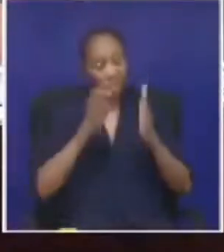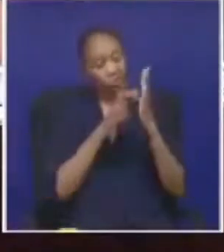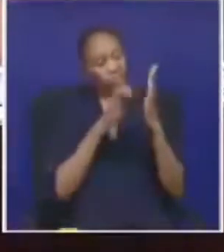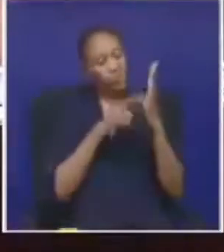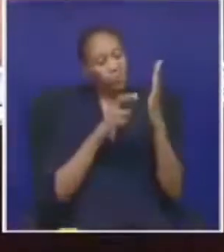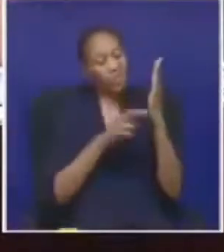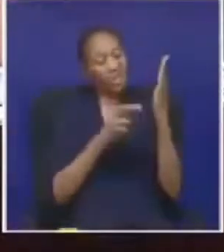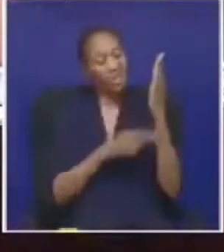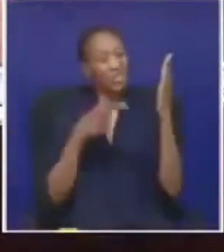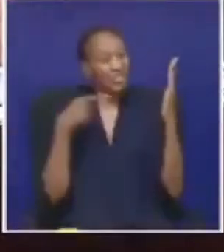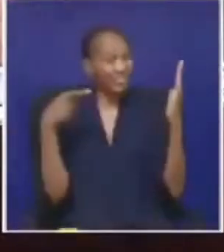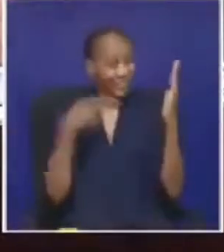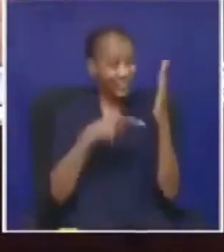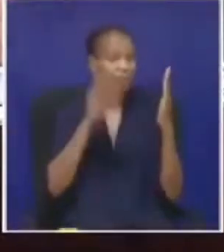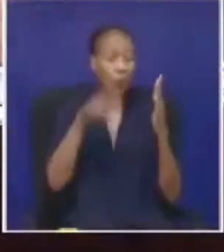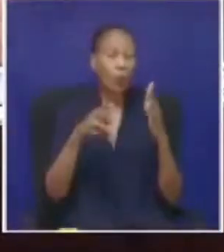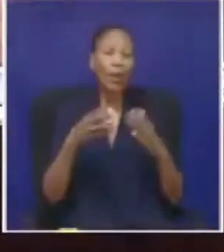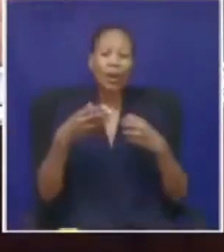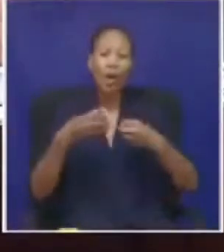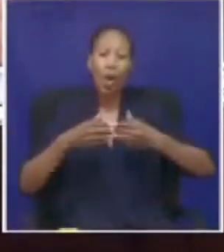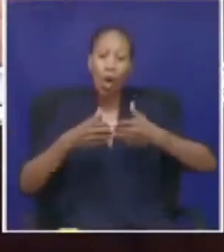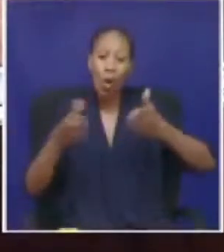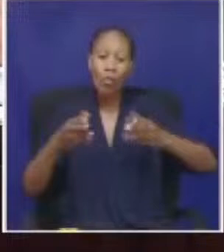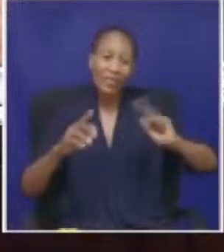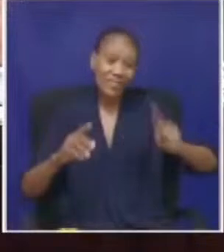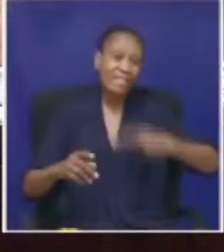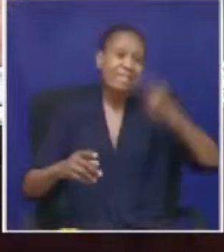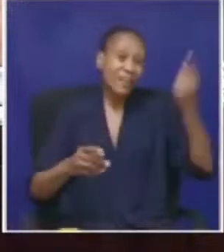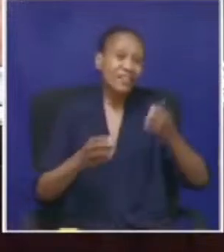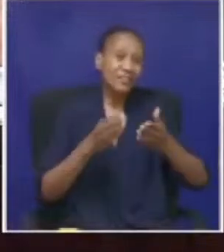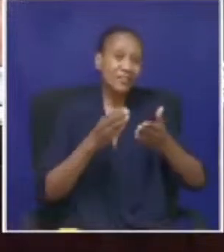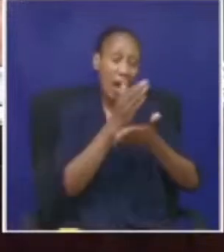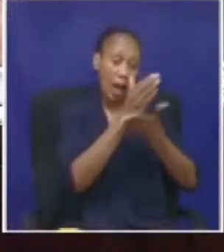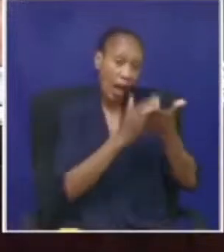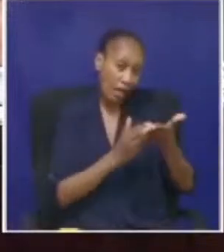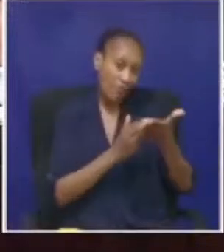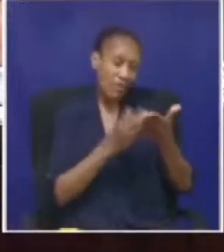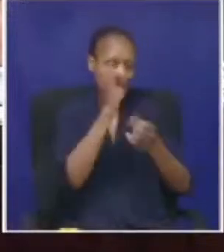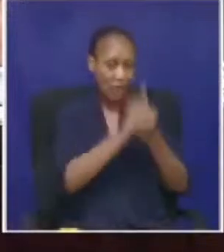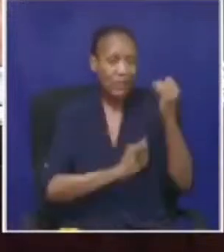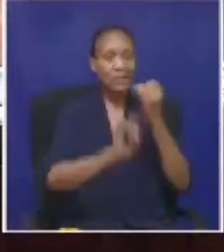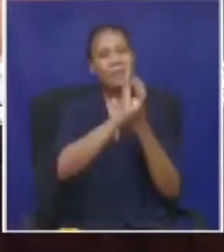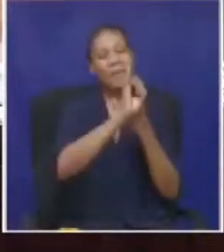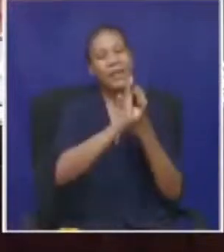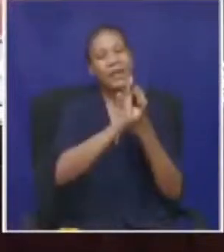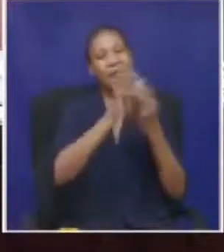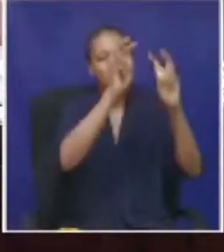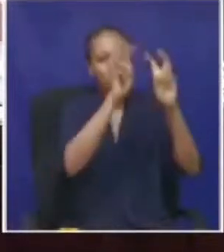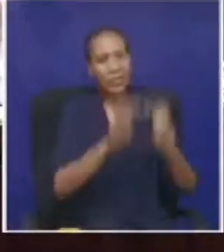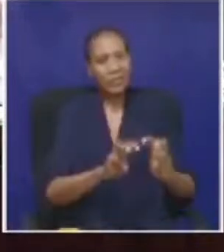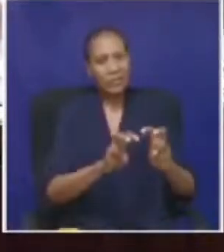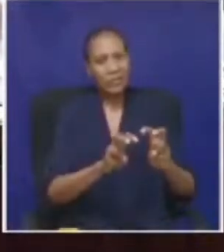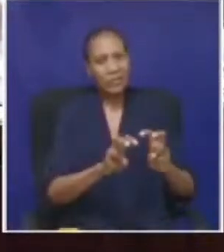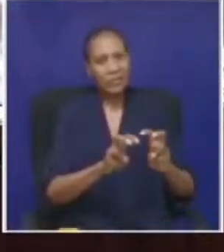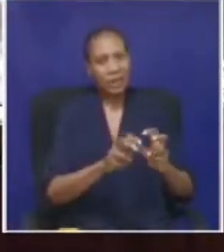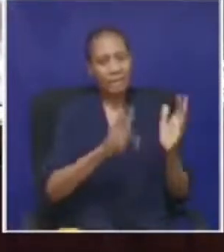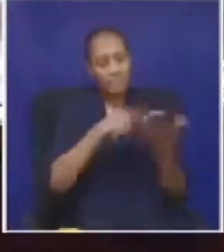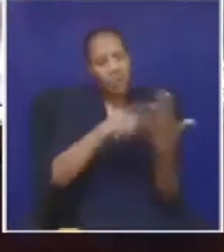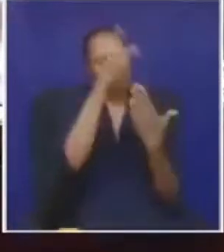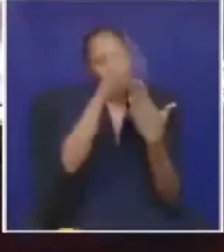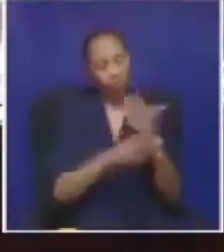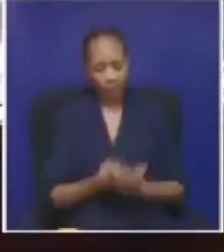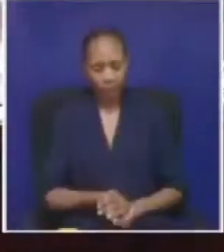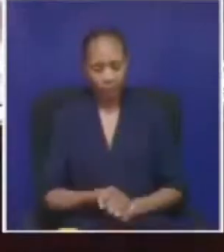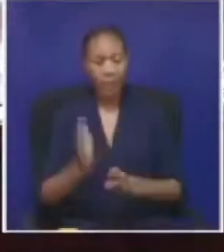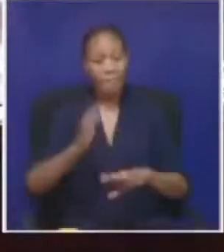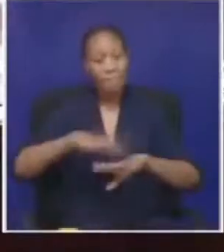regulations to enable the first round of independent transmission projects. Furthermore,